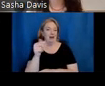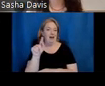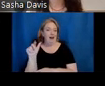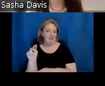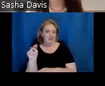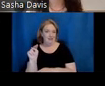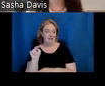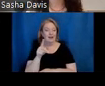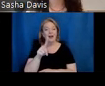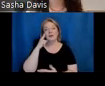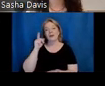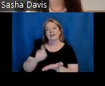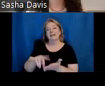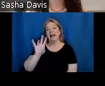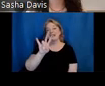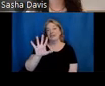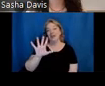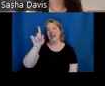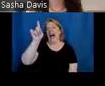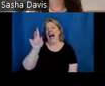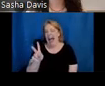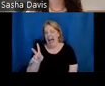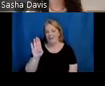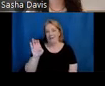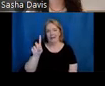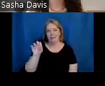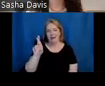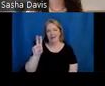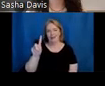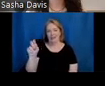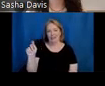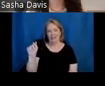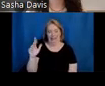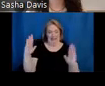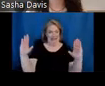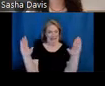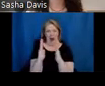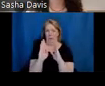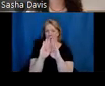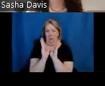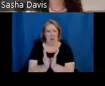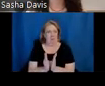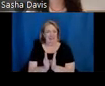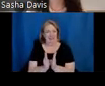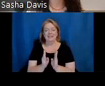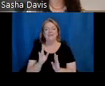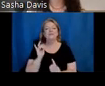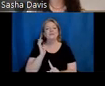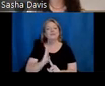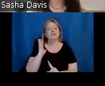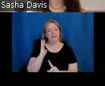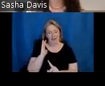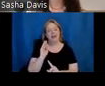75 and a half Bedford Street, the narrowest house in the village. The former Jefferson Market Courthouse of